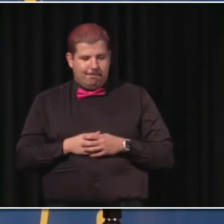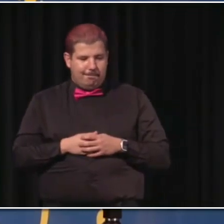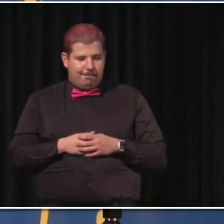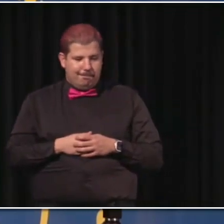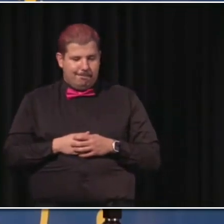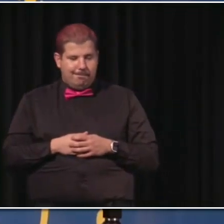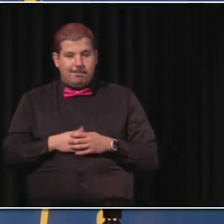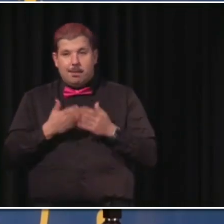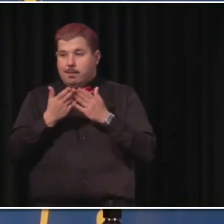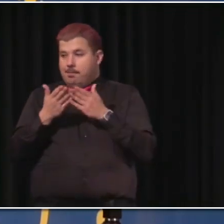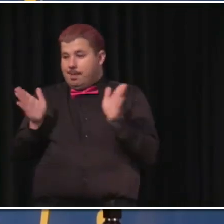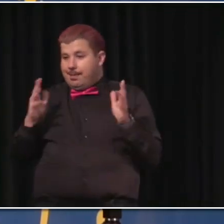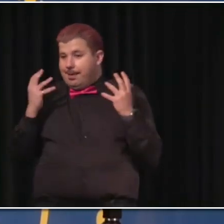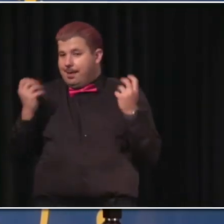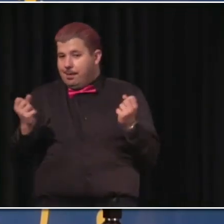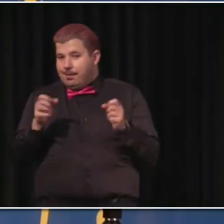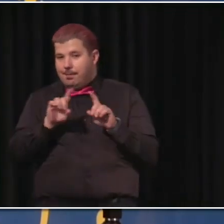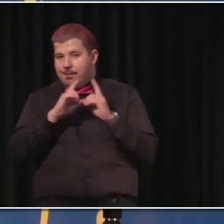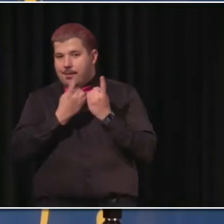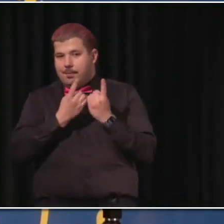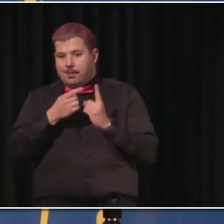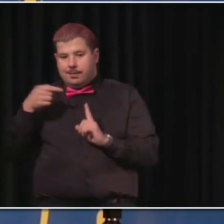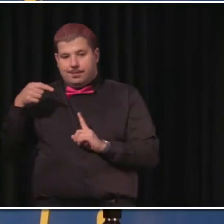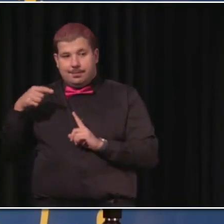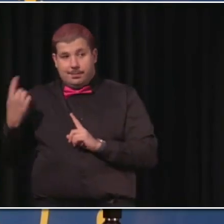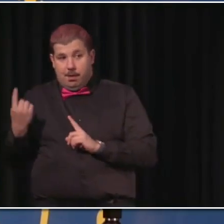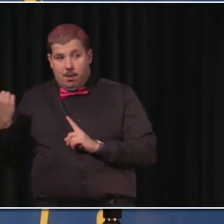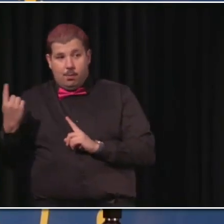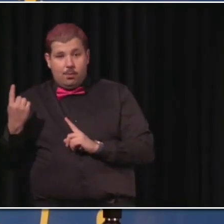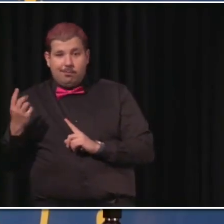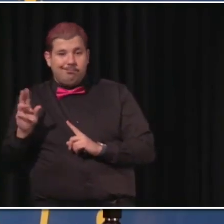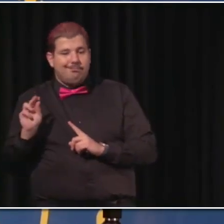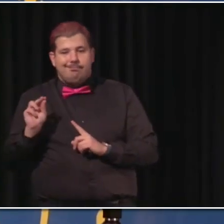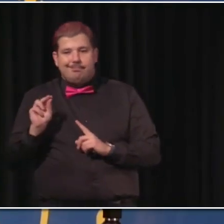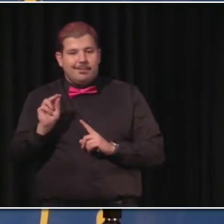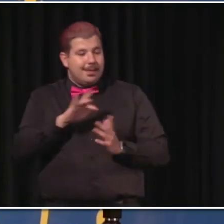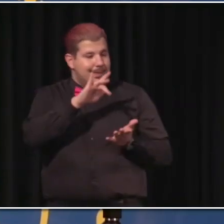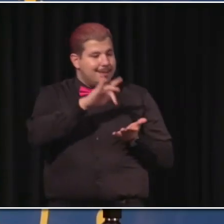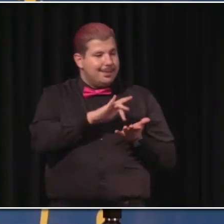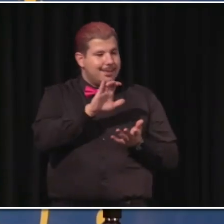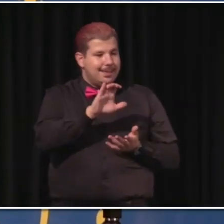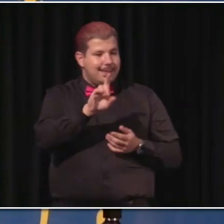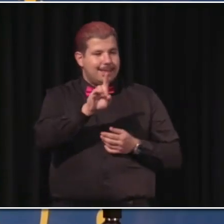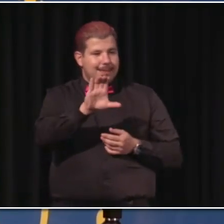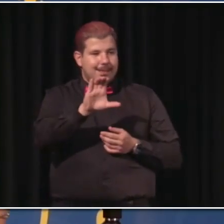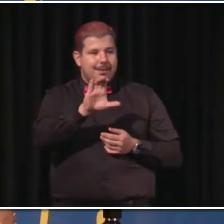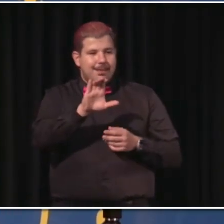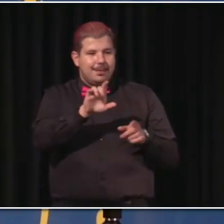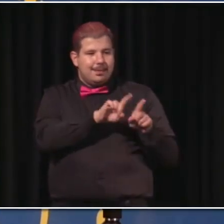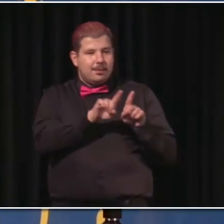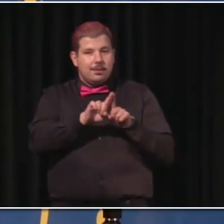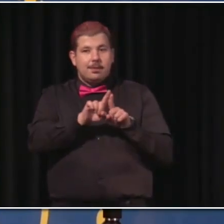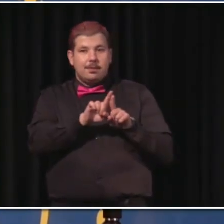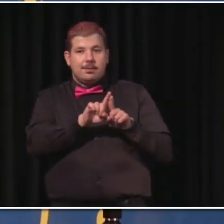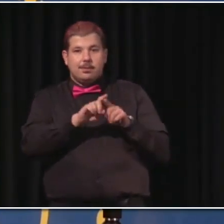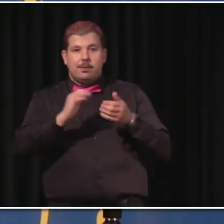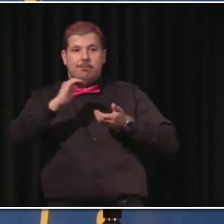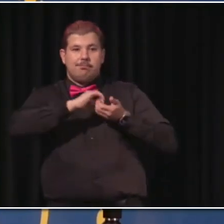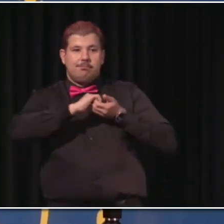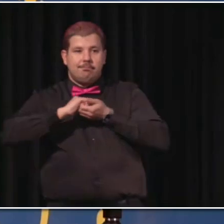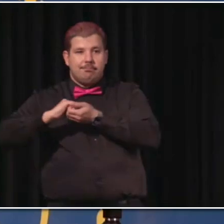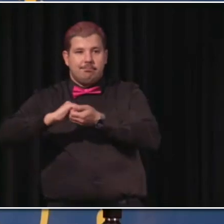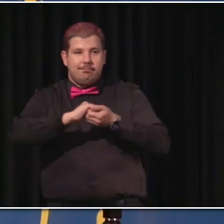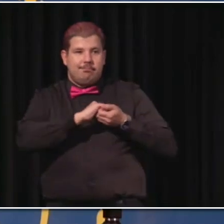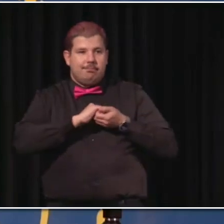But our Public Health Department doesn't do it alone. The Center for Disease Control is one of our biggest partners.